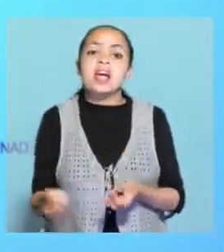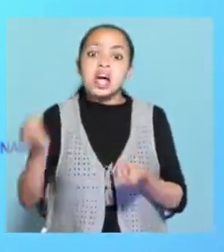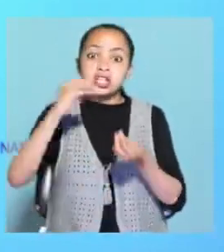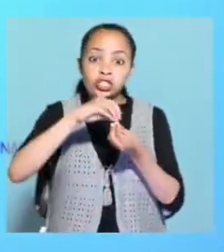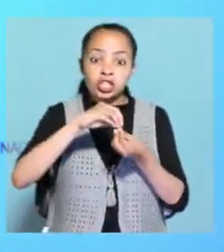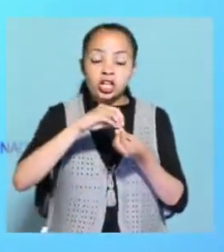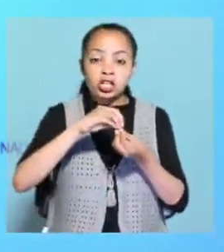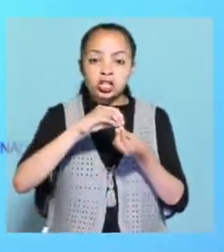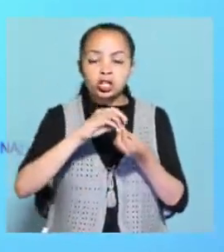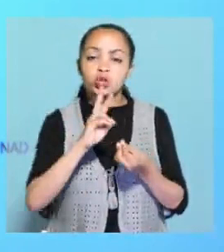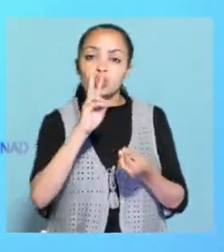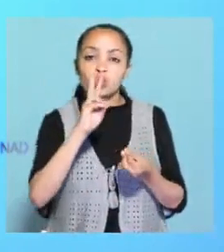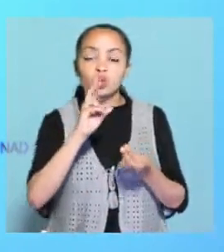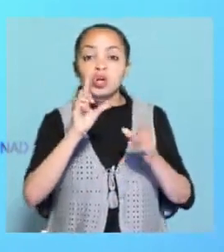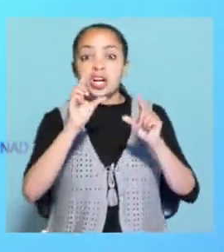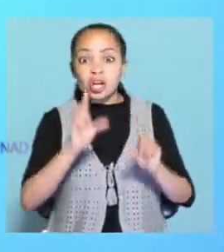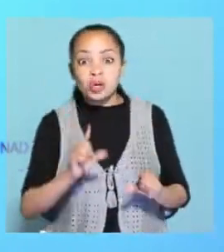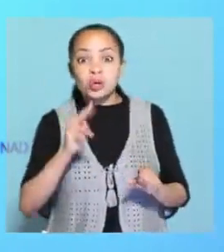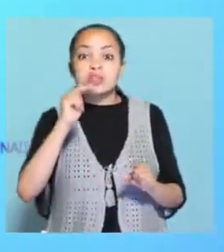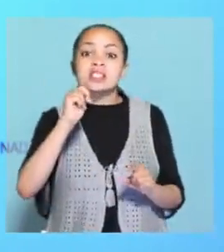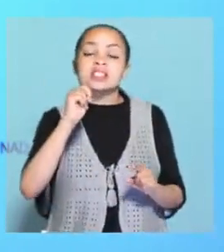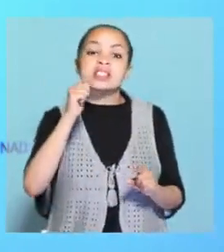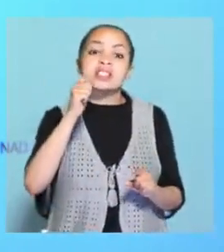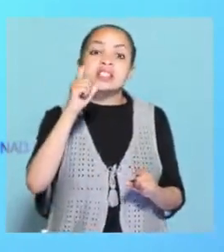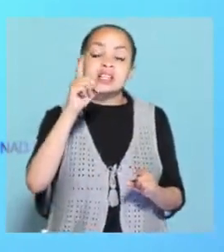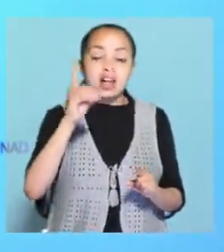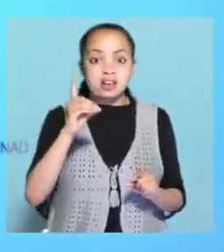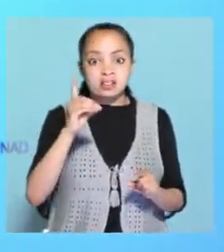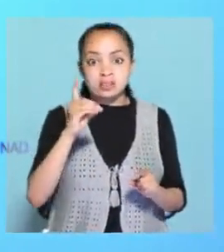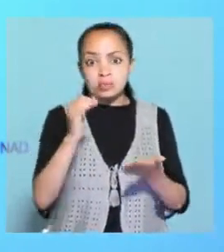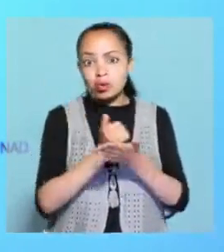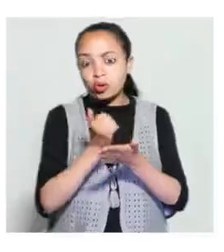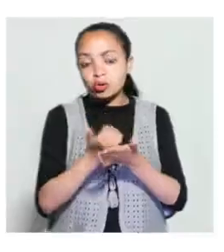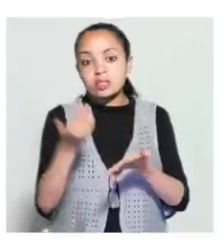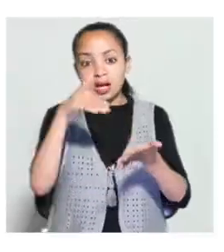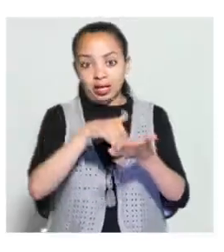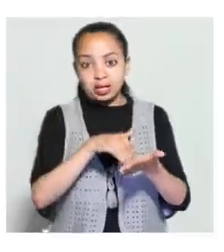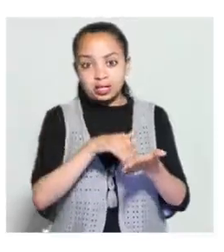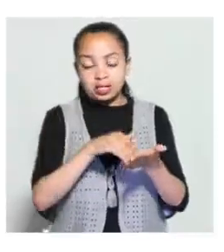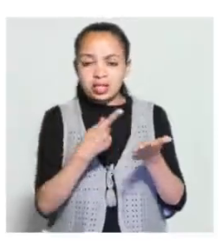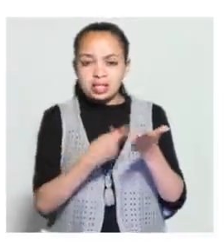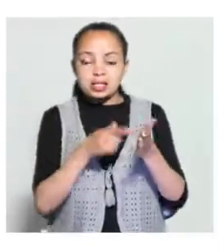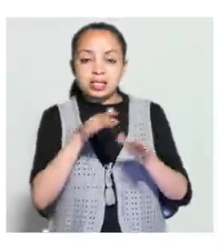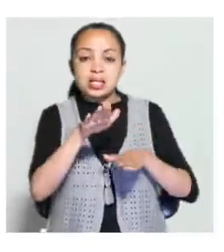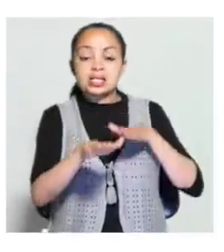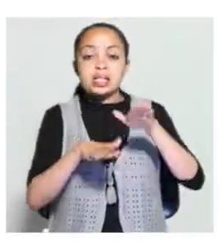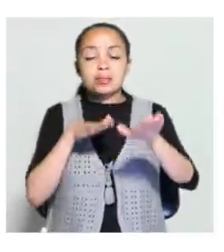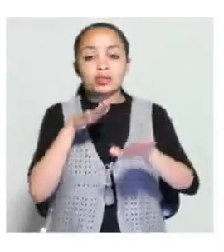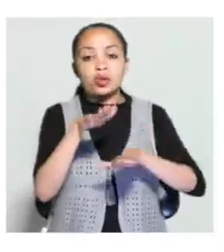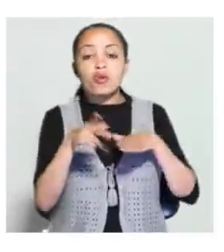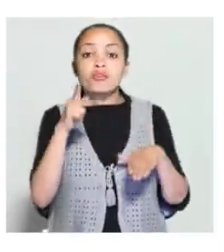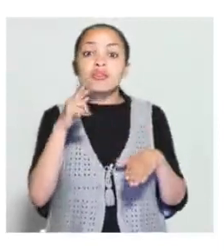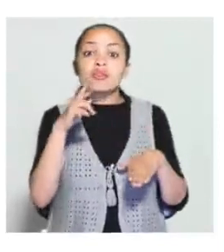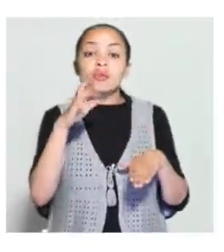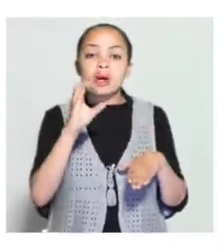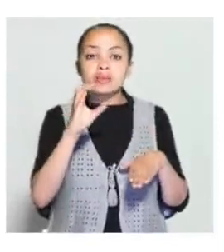Additionally, 2 reduced FAD become produced here again. This is what the step of Kreps cycle looks